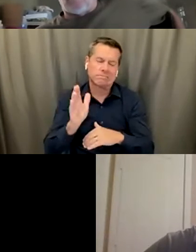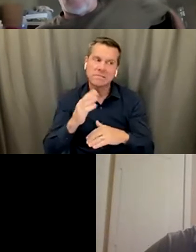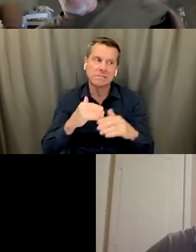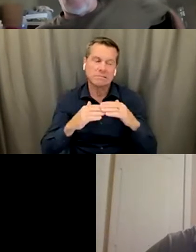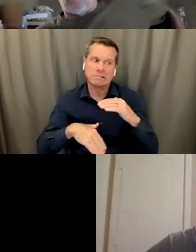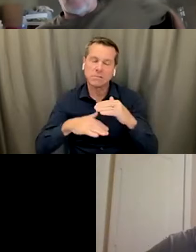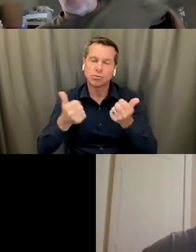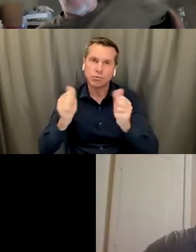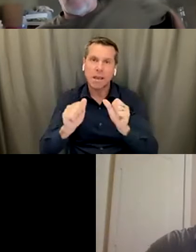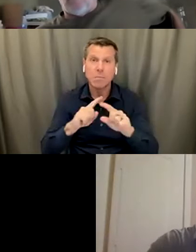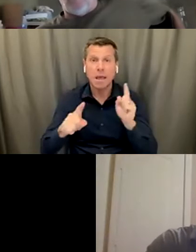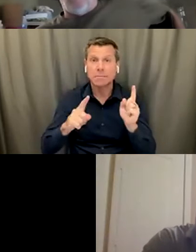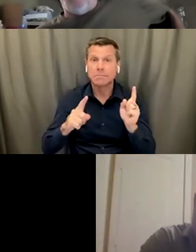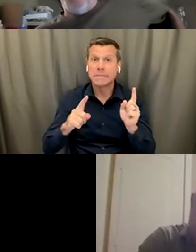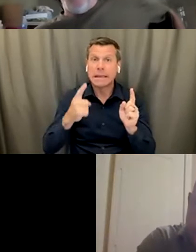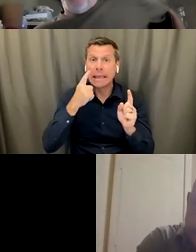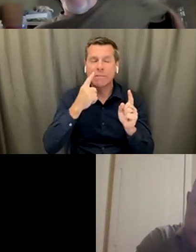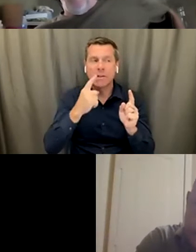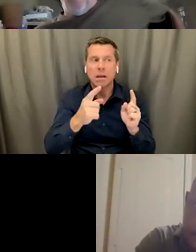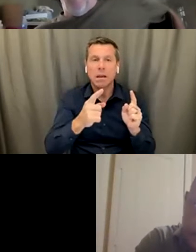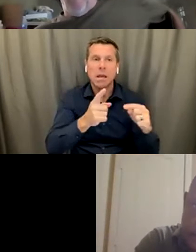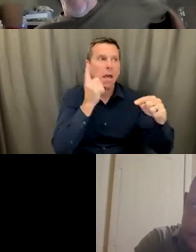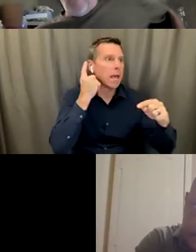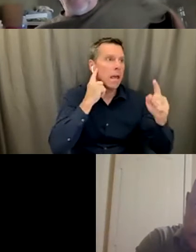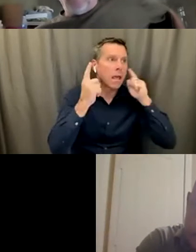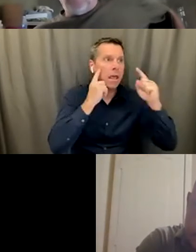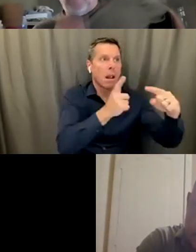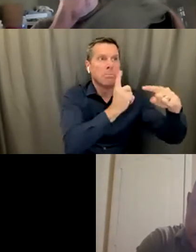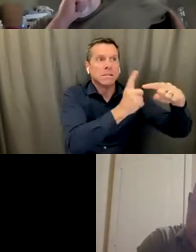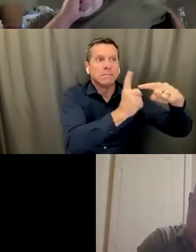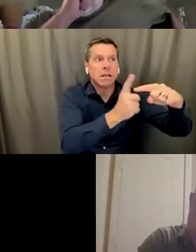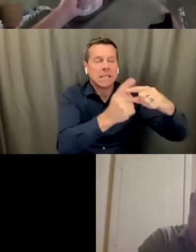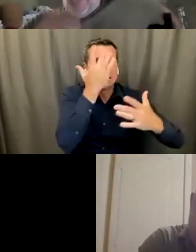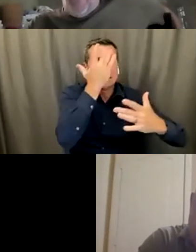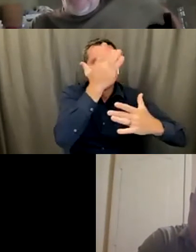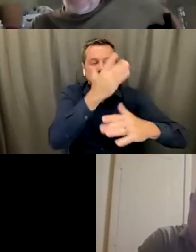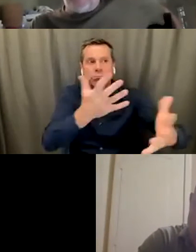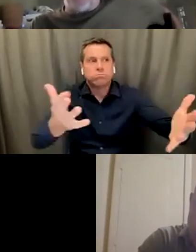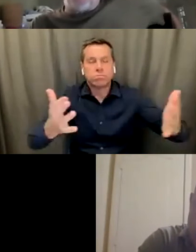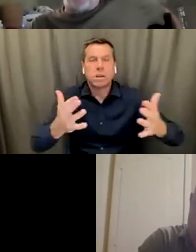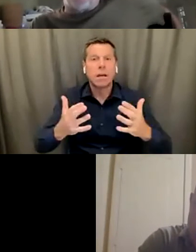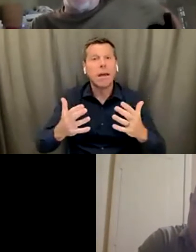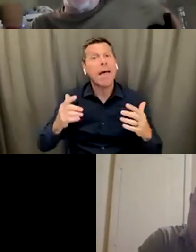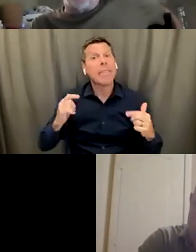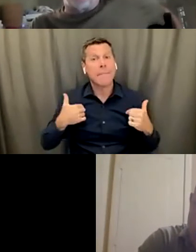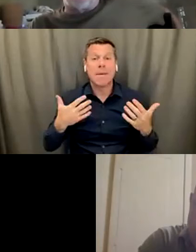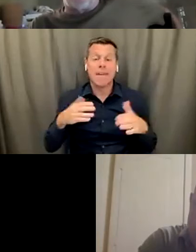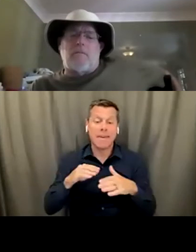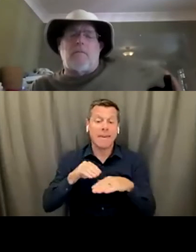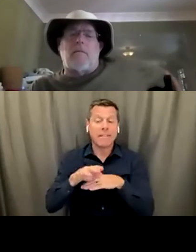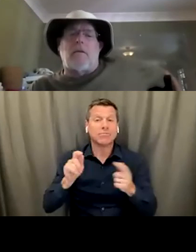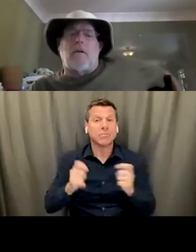don't really know is what's going to happen if we get overrun with positive cases. I think that would be sort of an inflection point in how we decide to